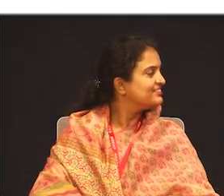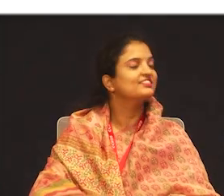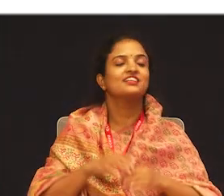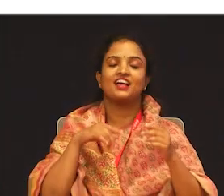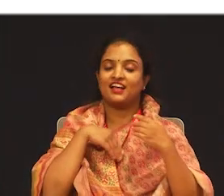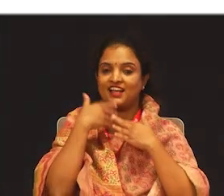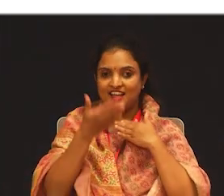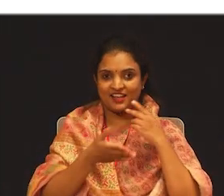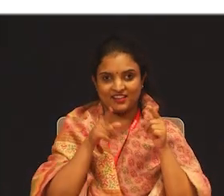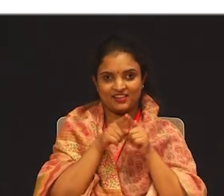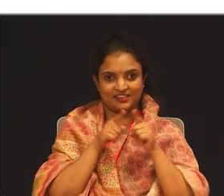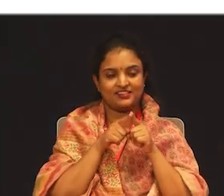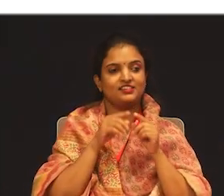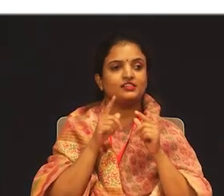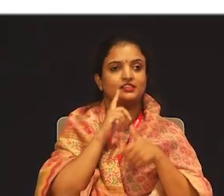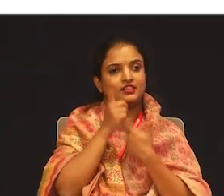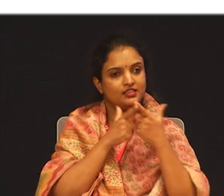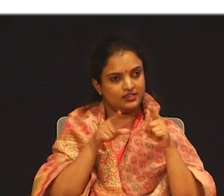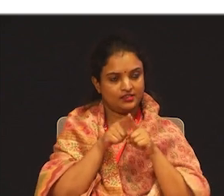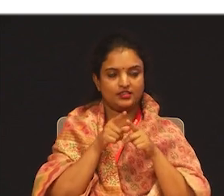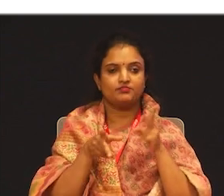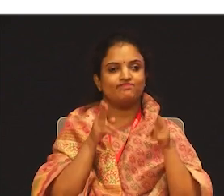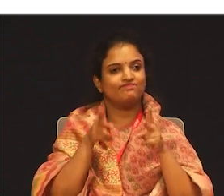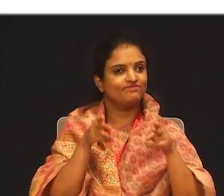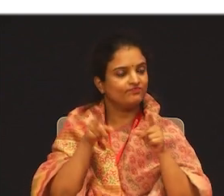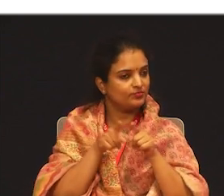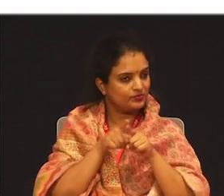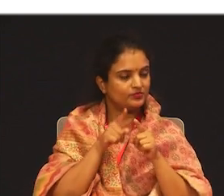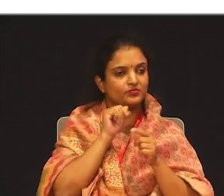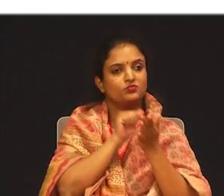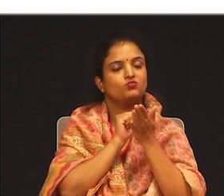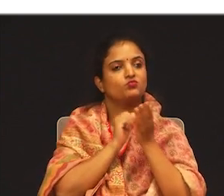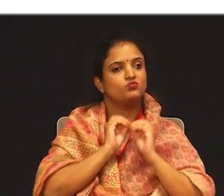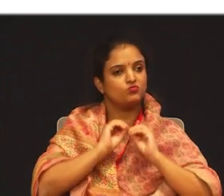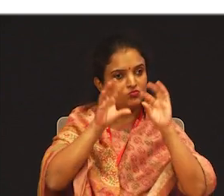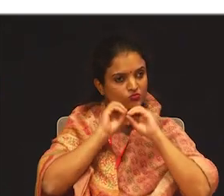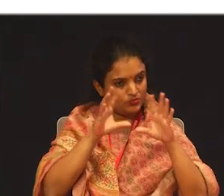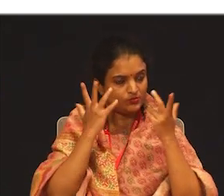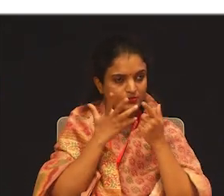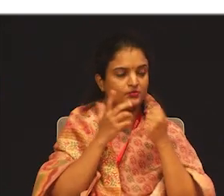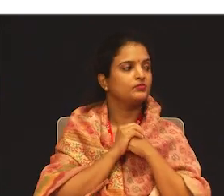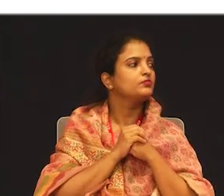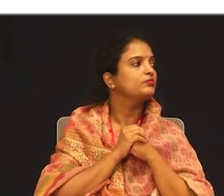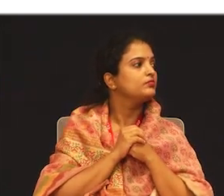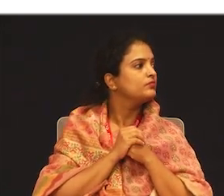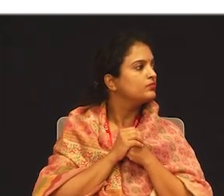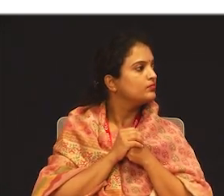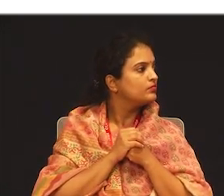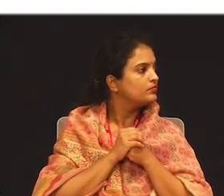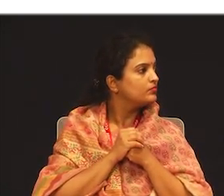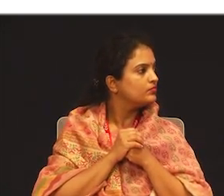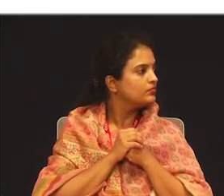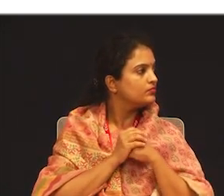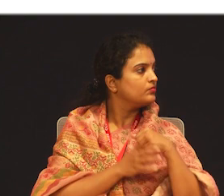After this, we sent it to the language editing section of our publication division and language department. We